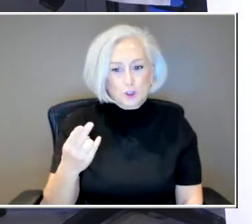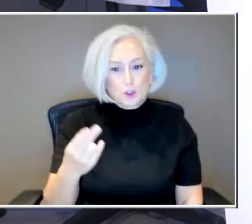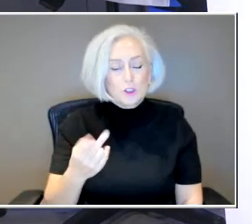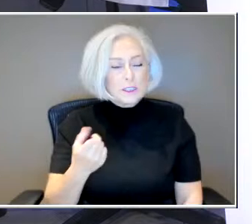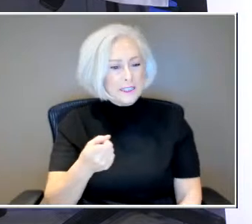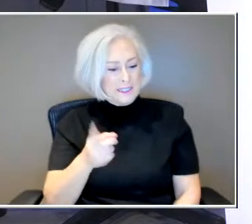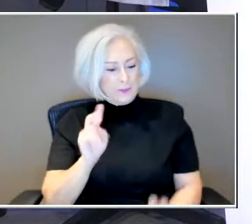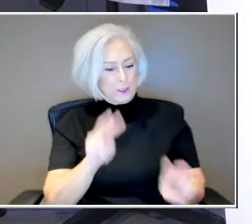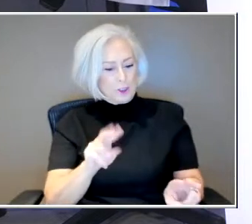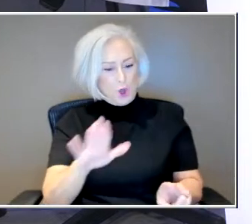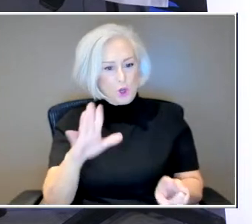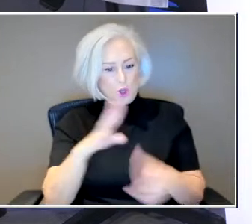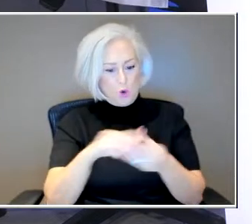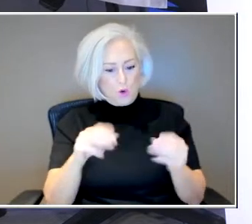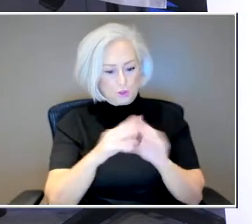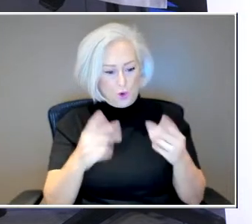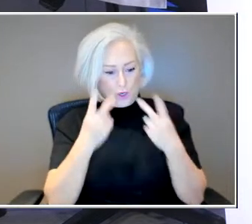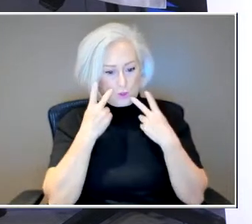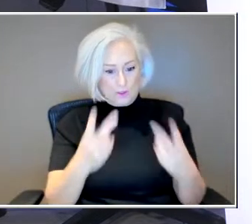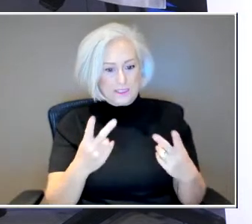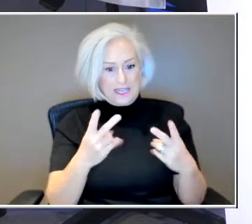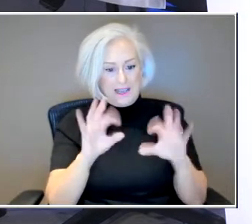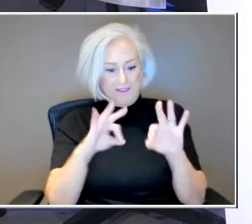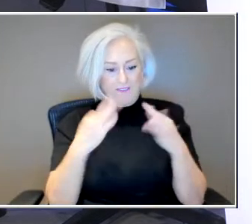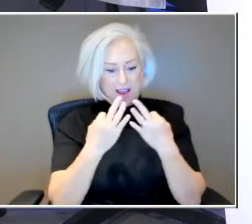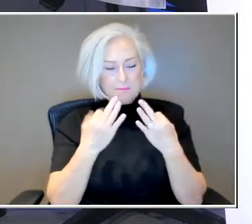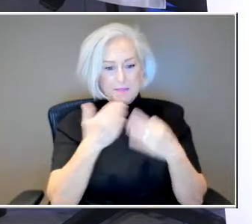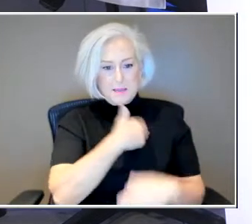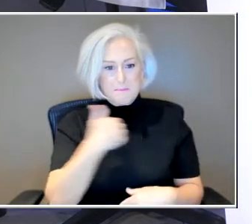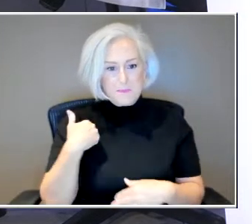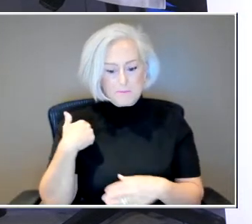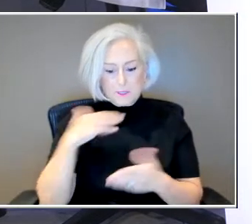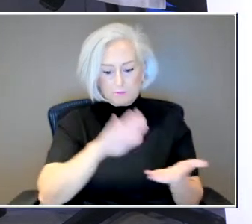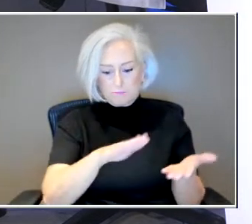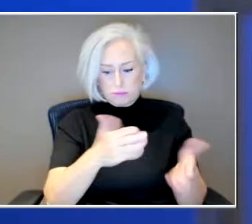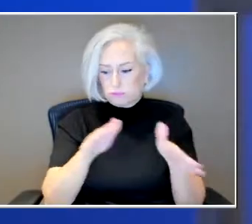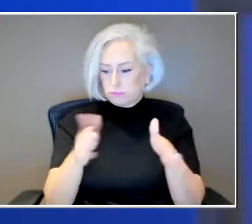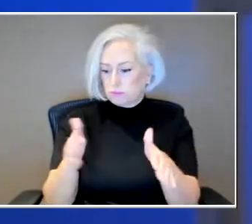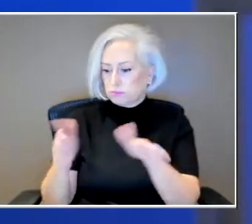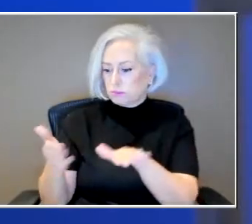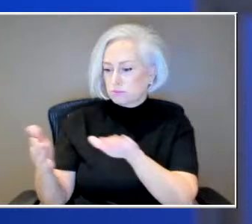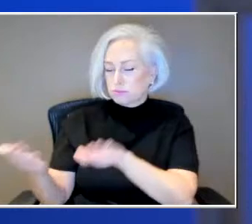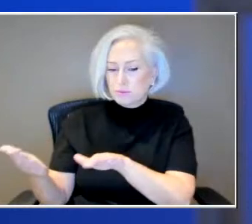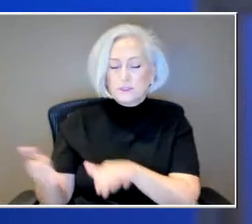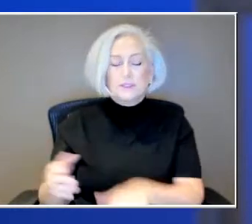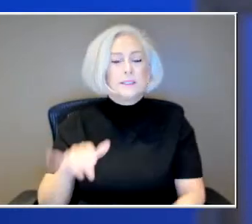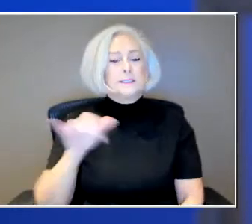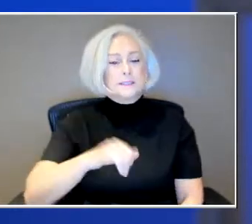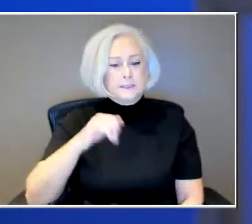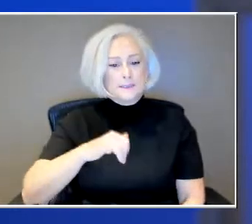kind of trickle down through your family? It was hard because